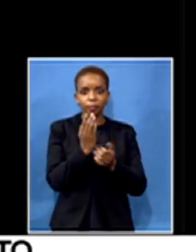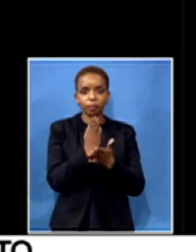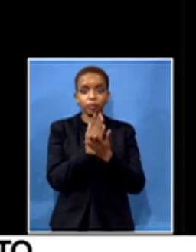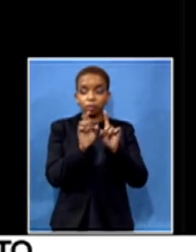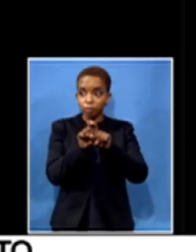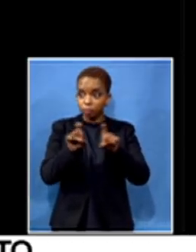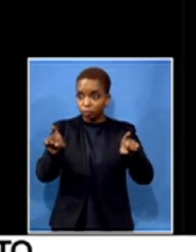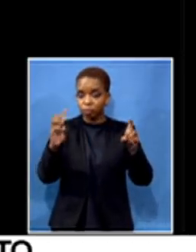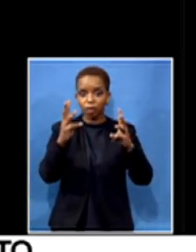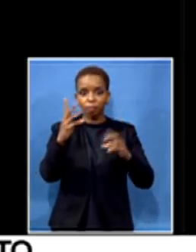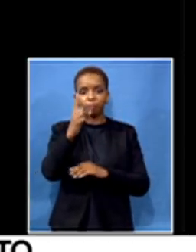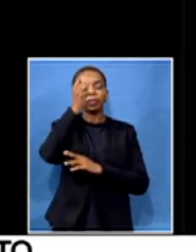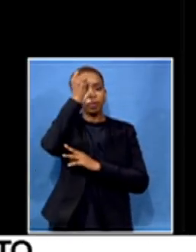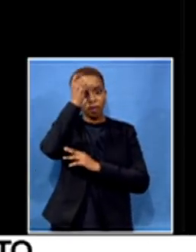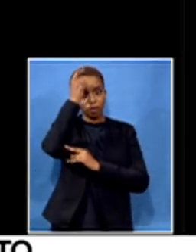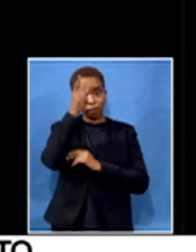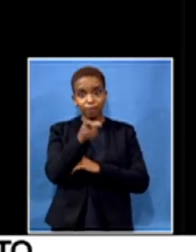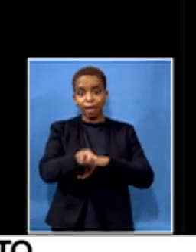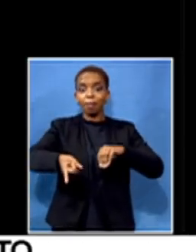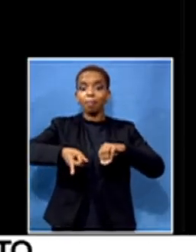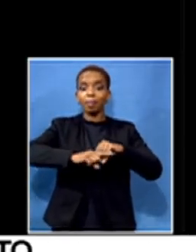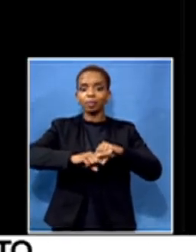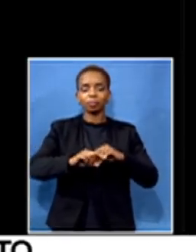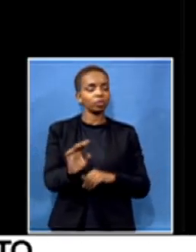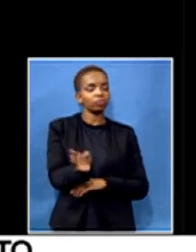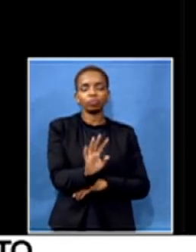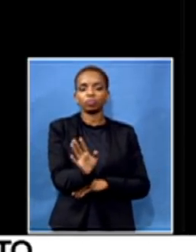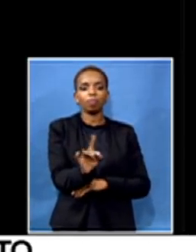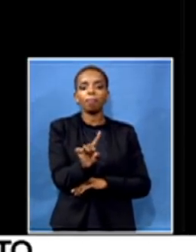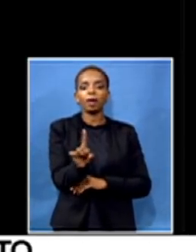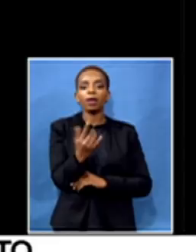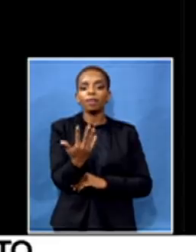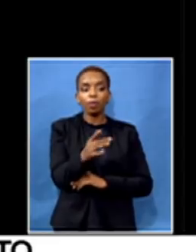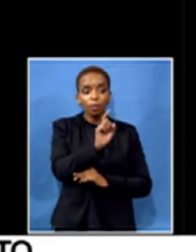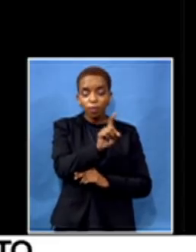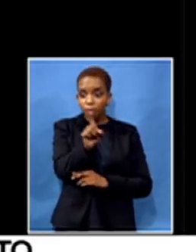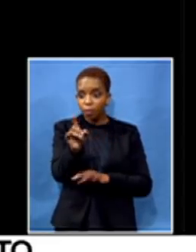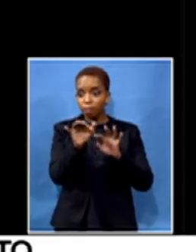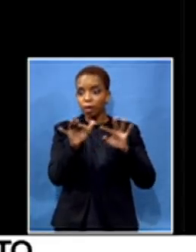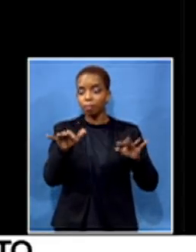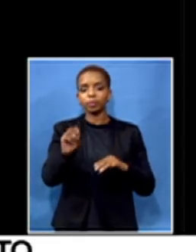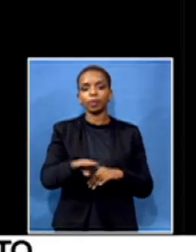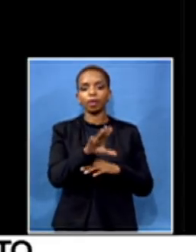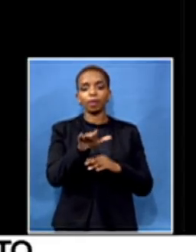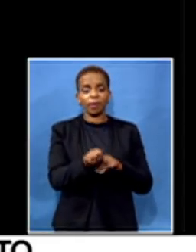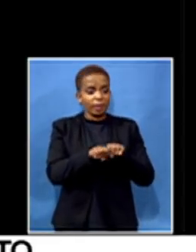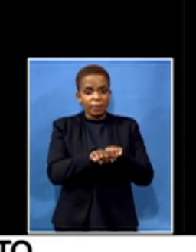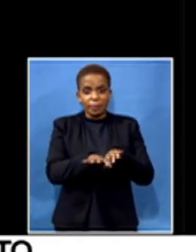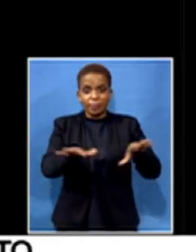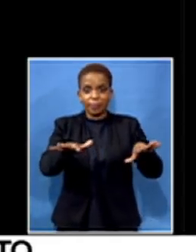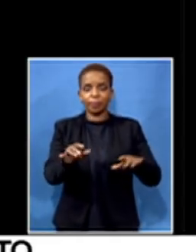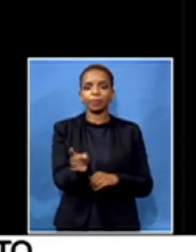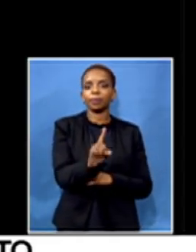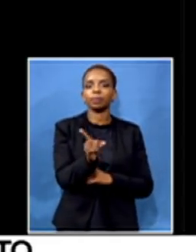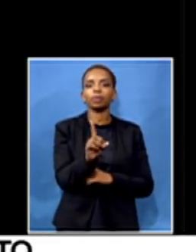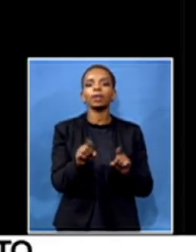It's actually for the good of your other fellow South Africans, that you don't go around spreading the infection. But it's not also a punitive issue. It's a